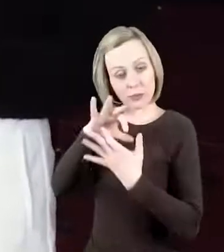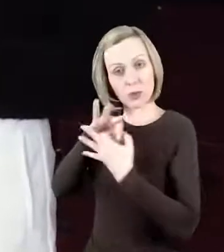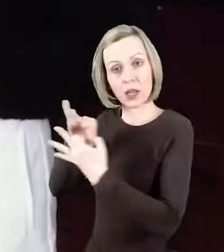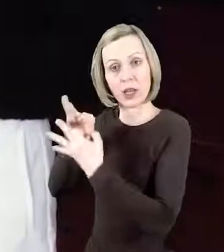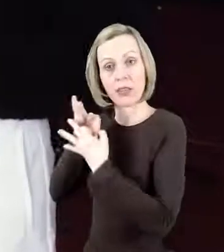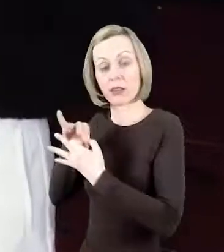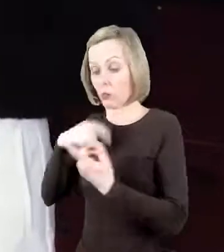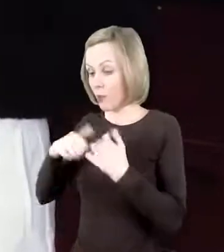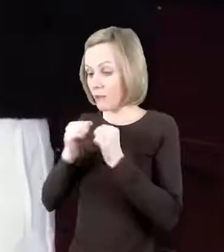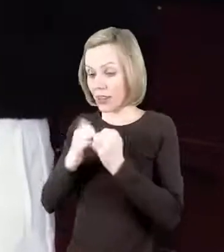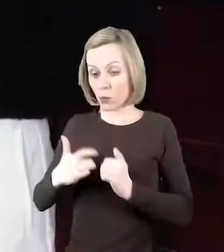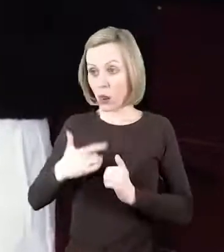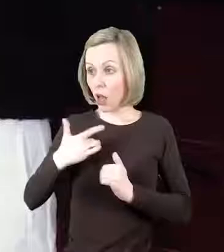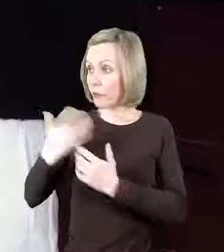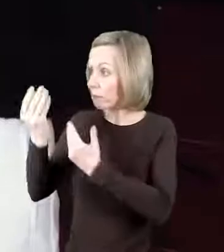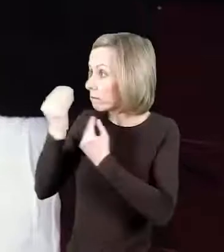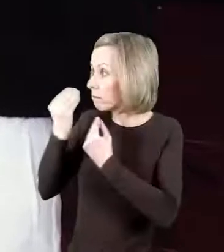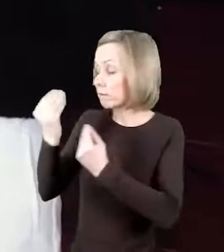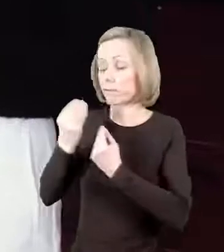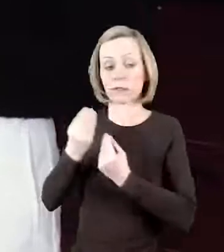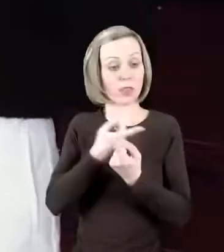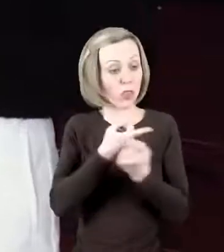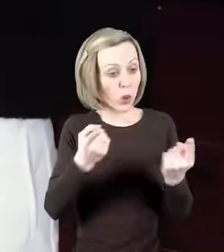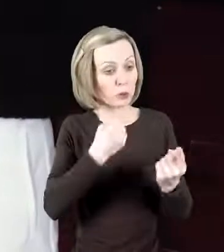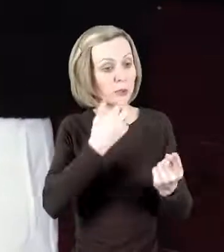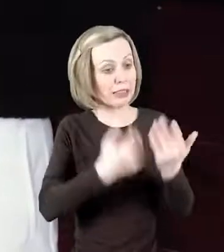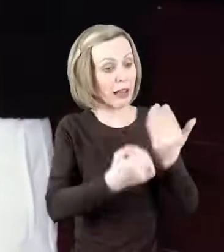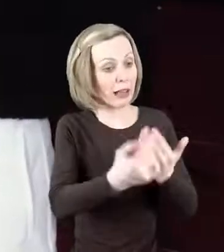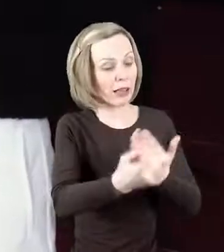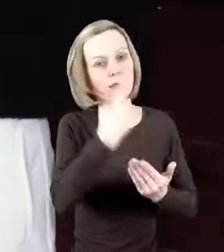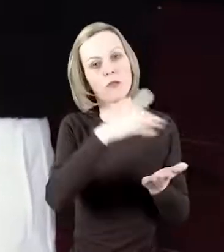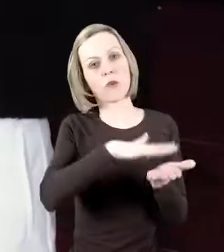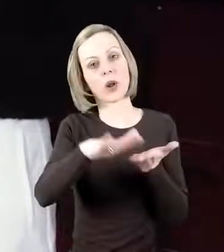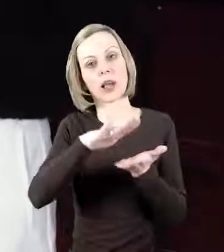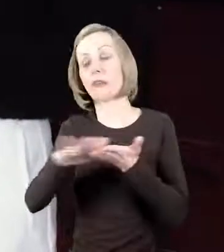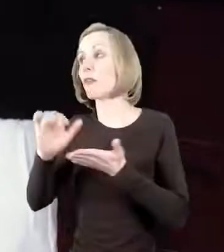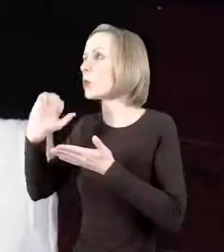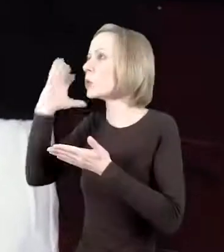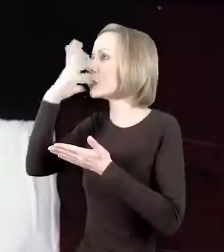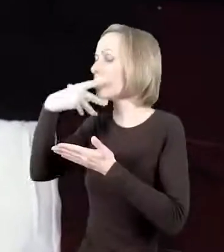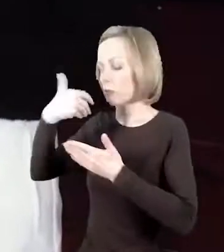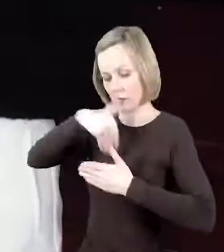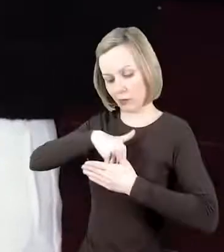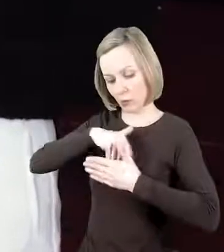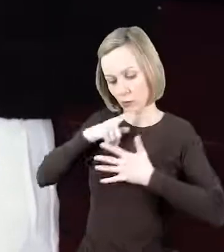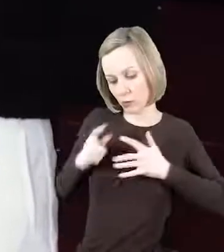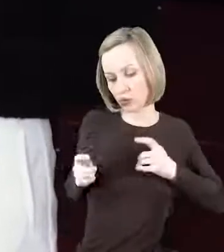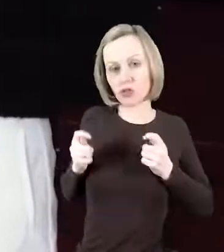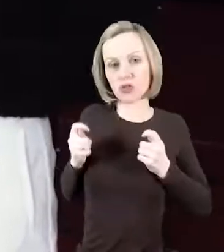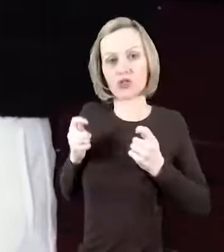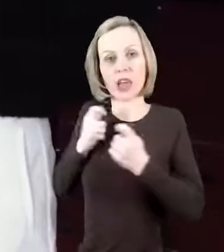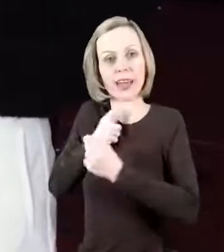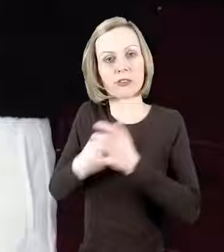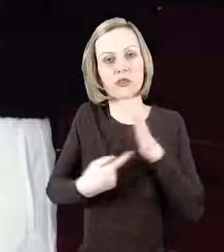and forgive others for their mistakes. May we each be changed by your Holy Spirit from the inside out, that in